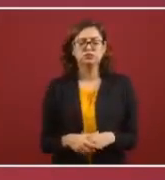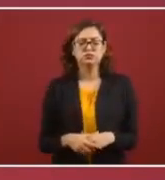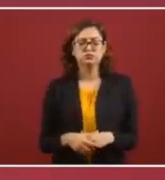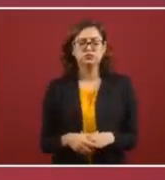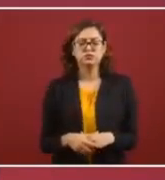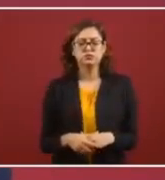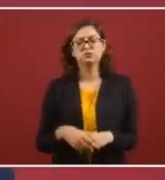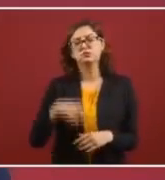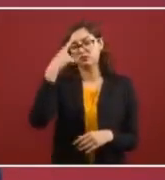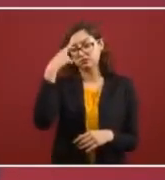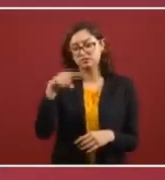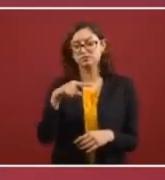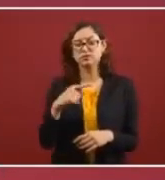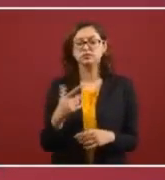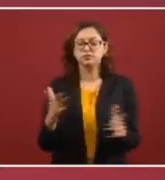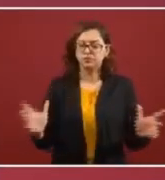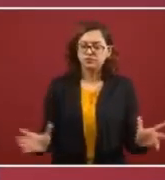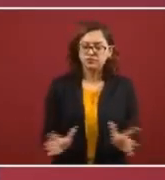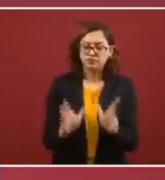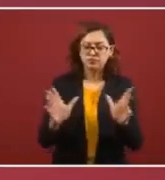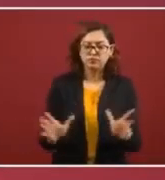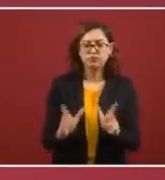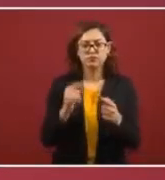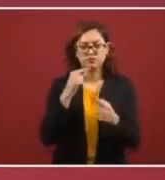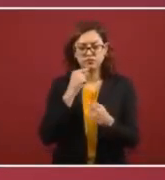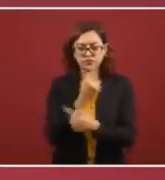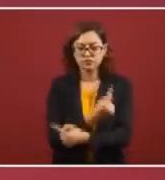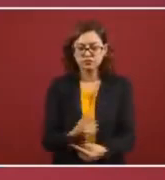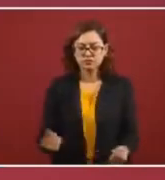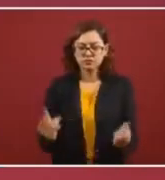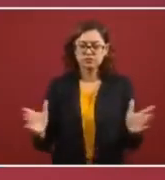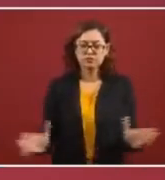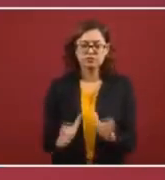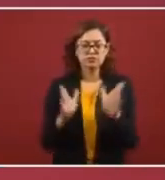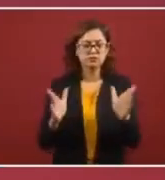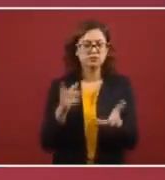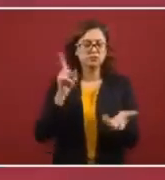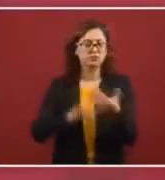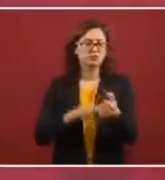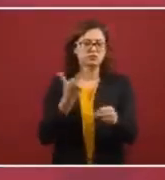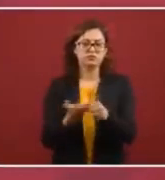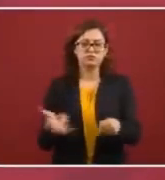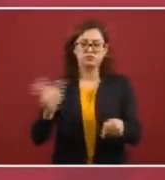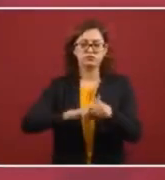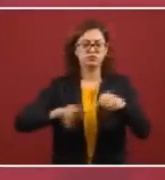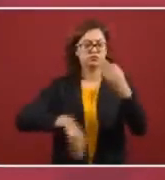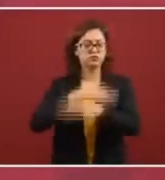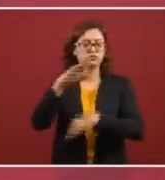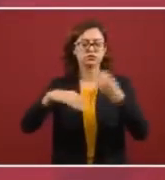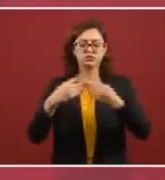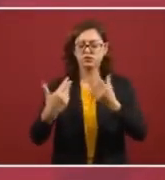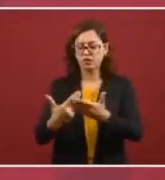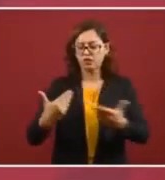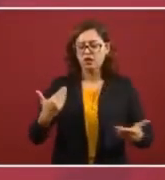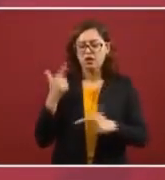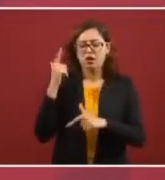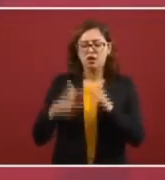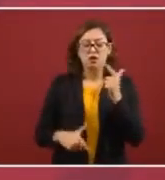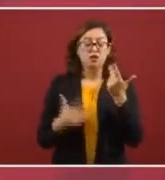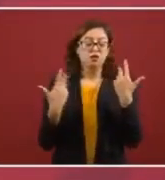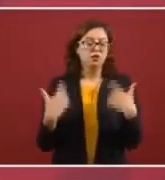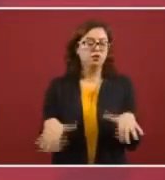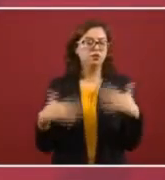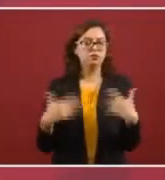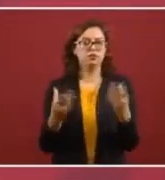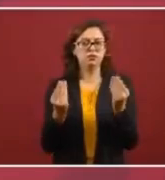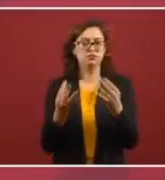para la estimulación temprana, for early early prevention. Es muy importante, it's very important.